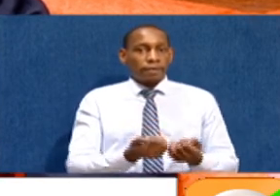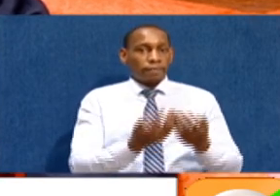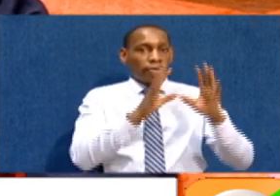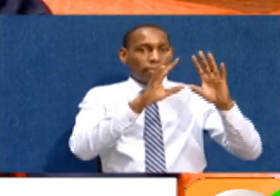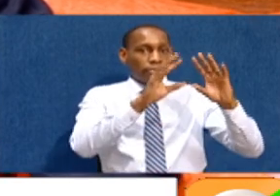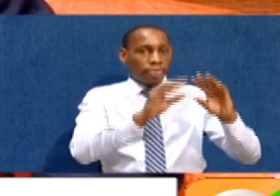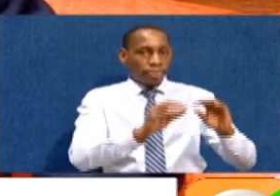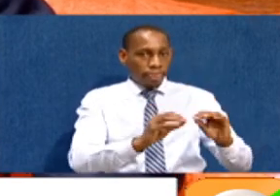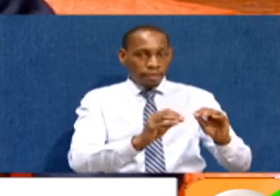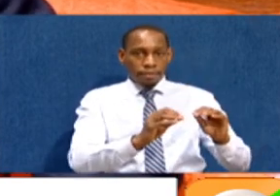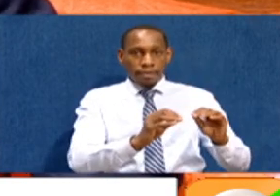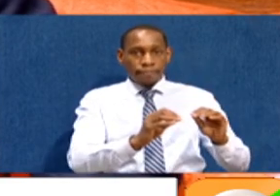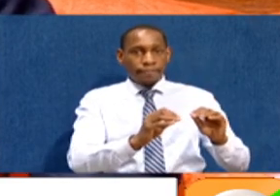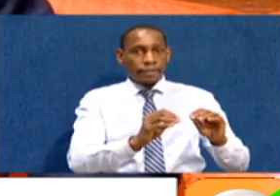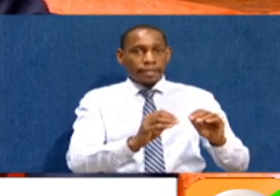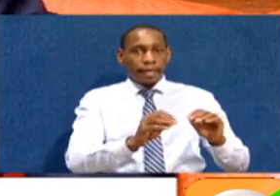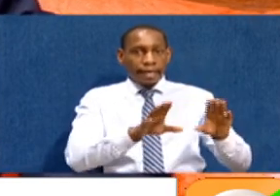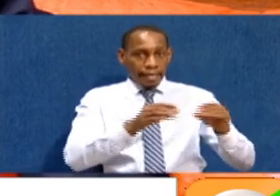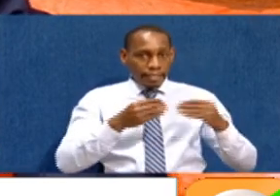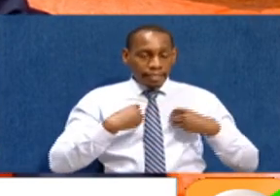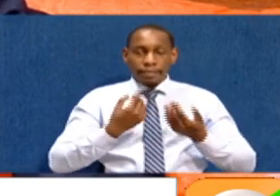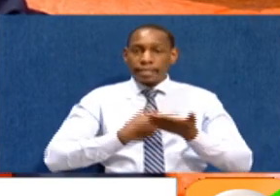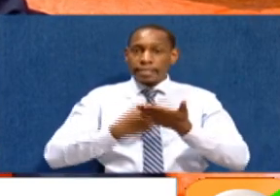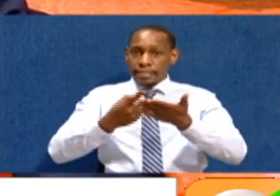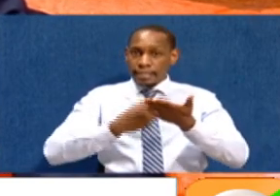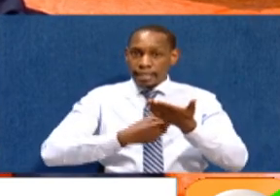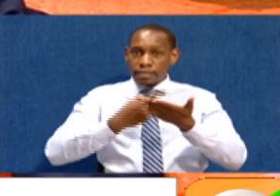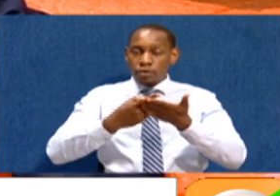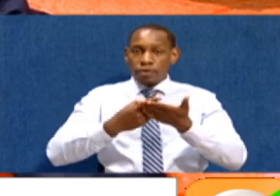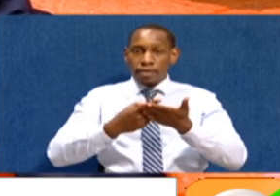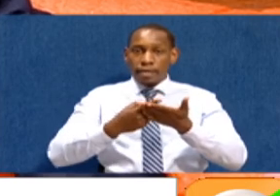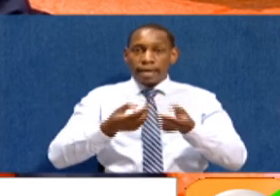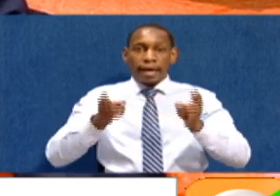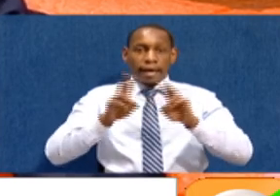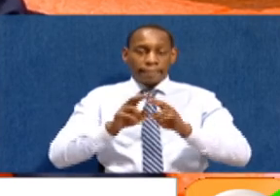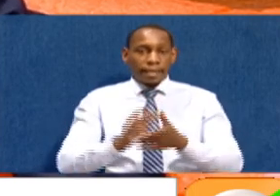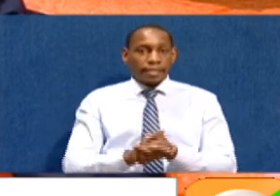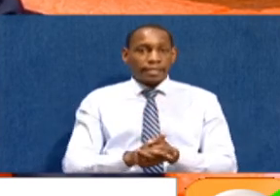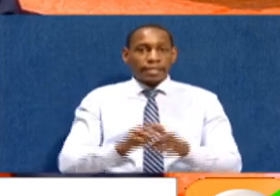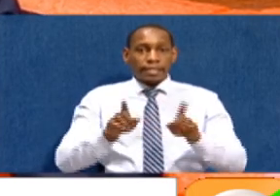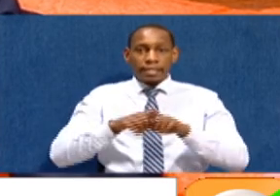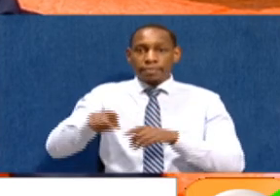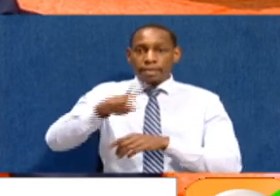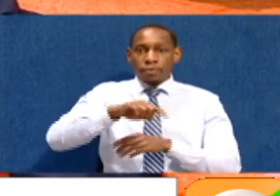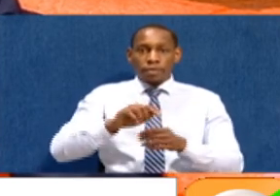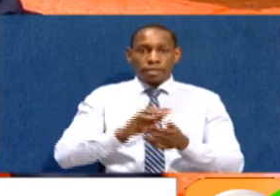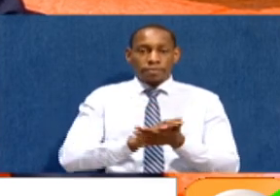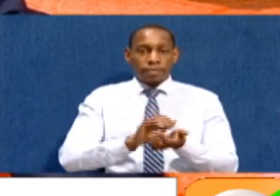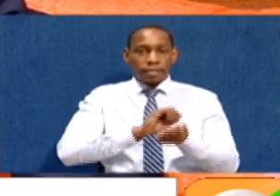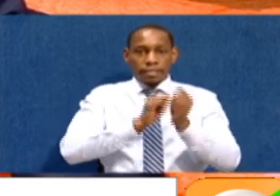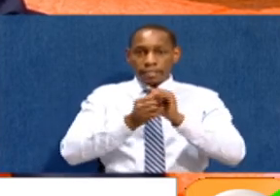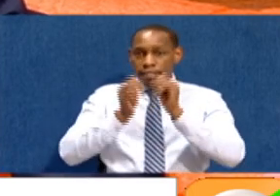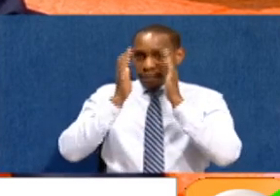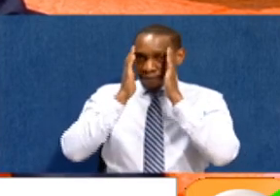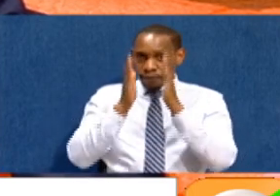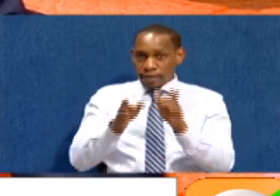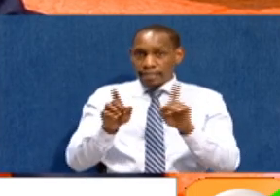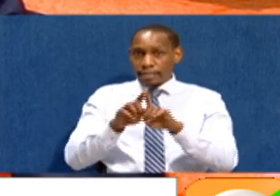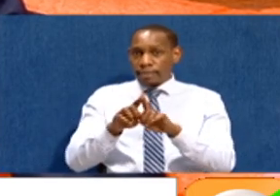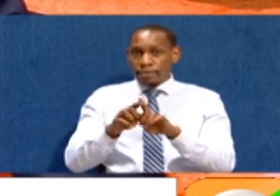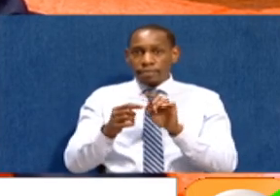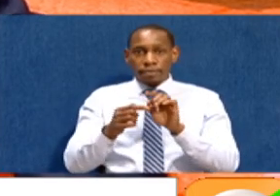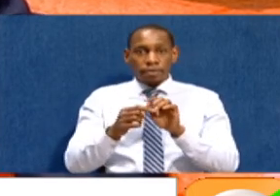palm of your hand. Let this conversation be held. I agree. Let us shift the matrix. Hmm? Let us